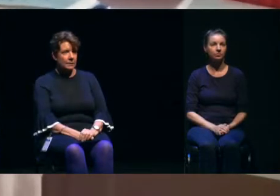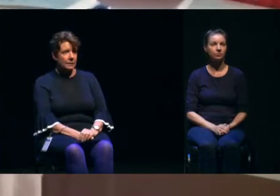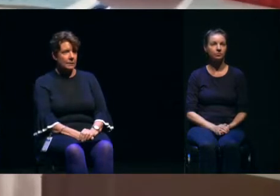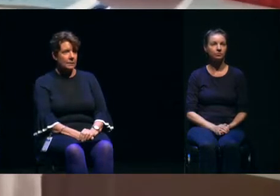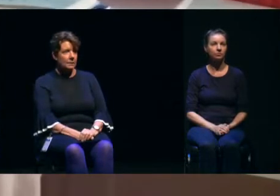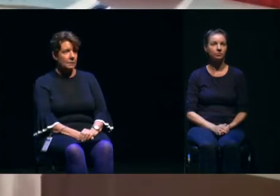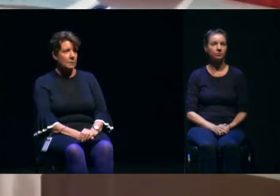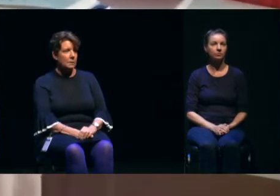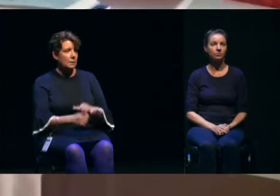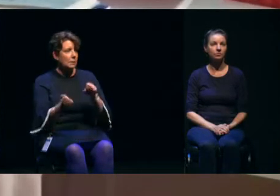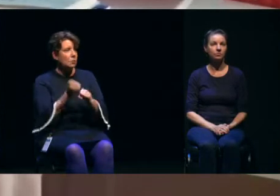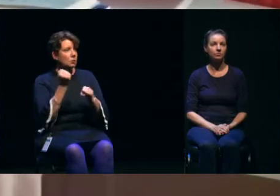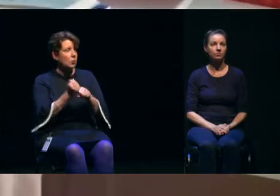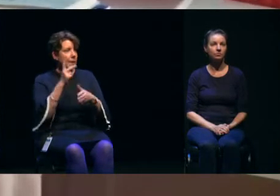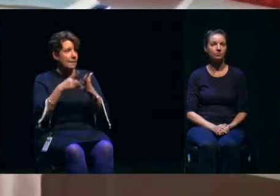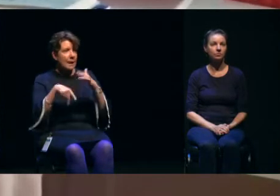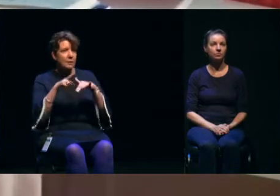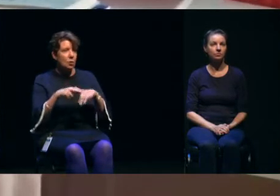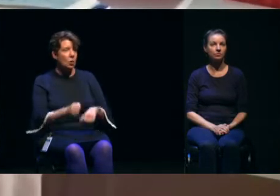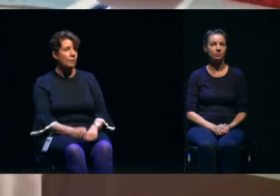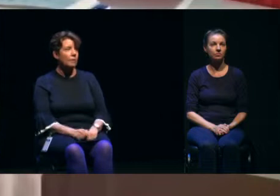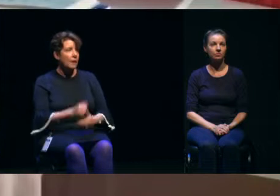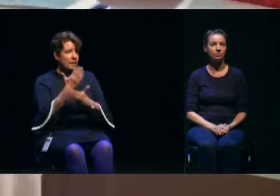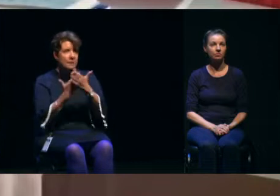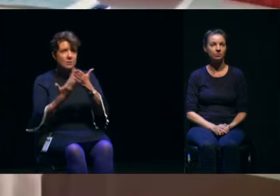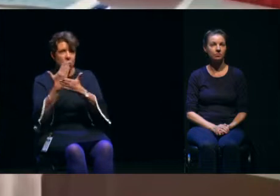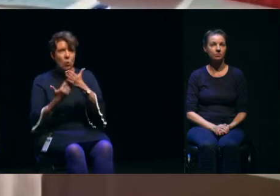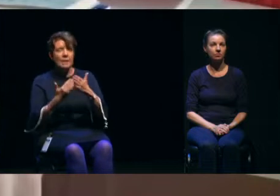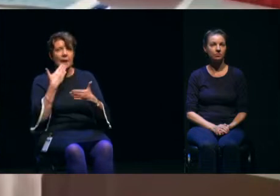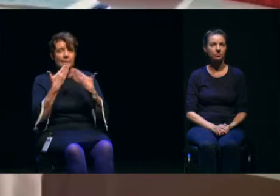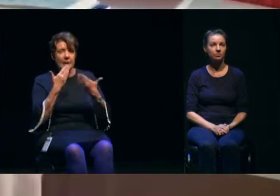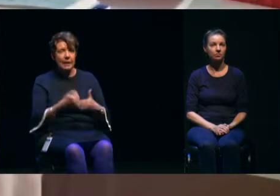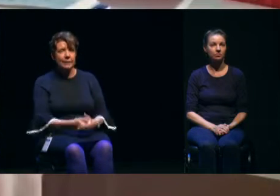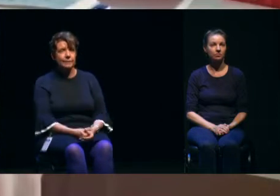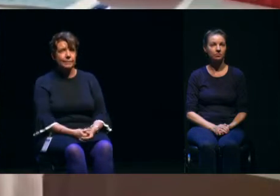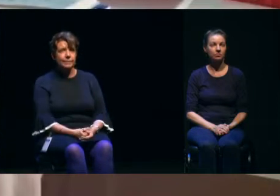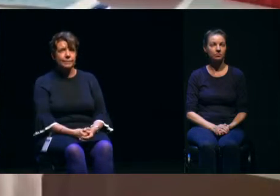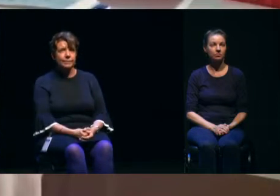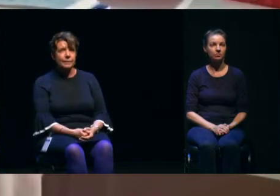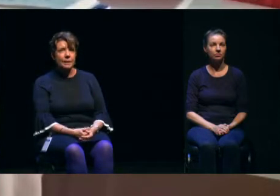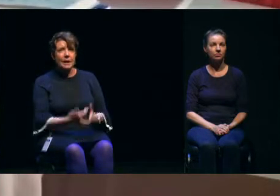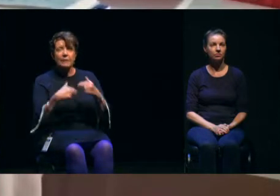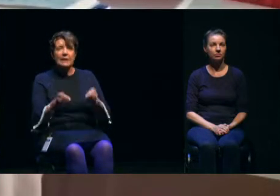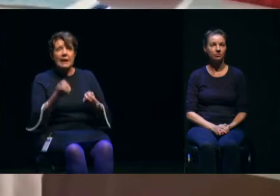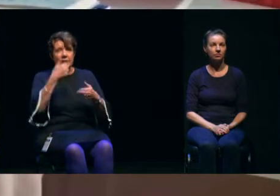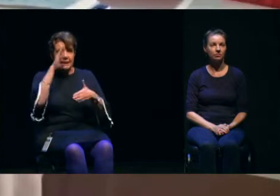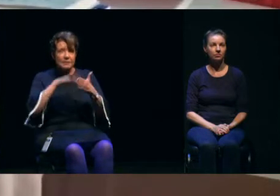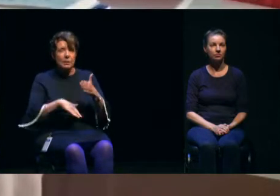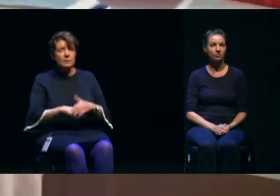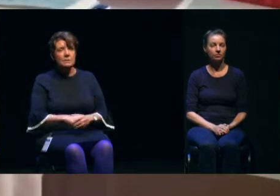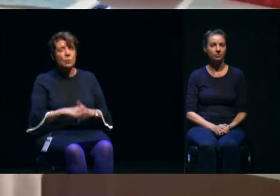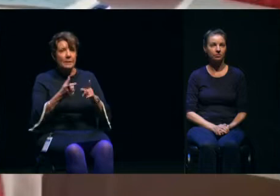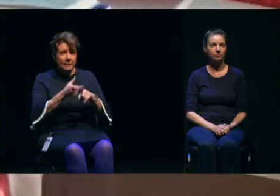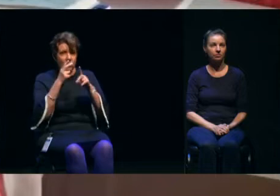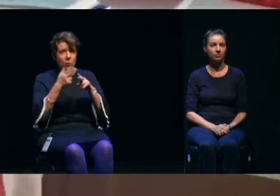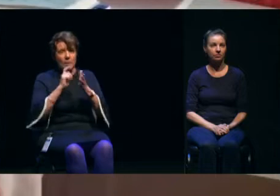to create part of the story that I'm telling. If I didn't have the experience, it would be hard for me to